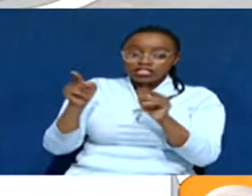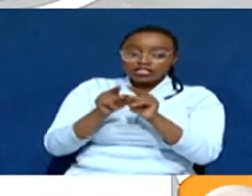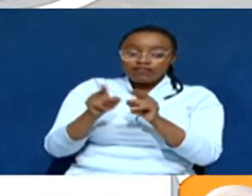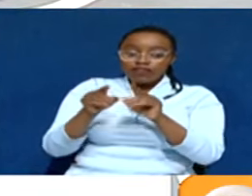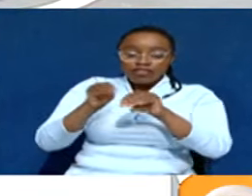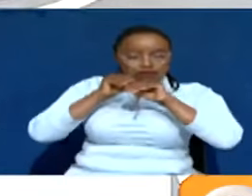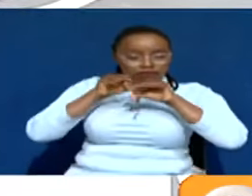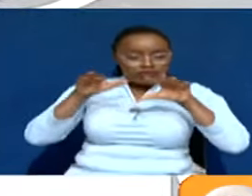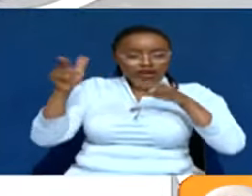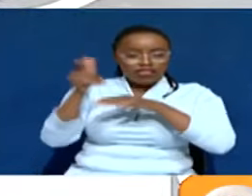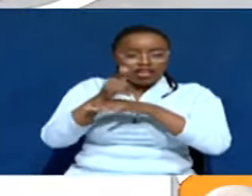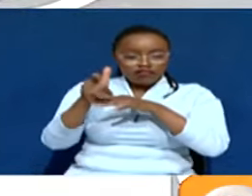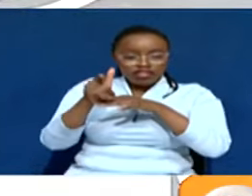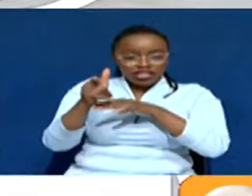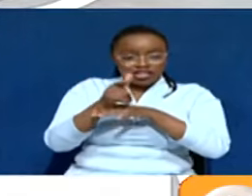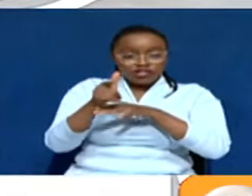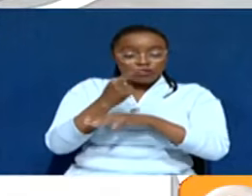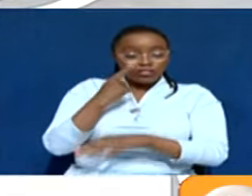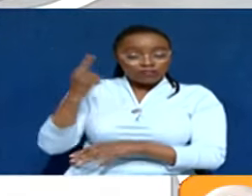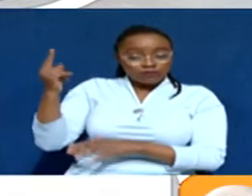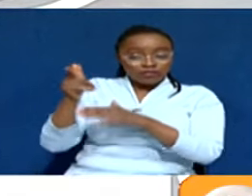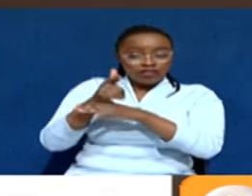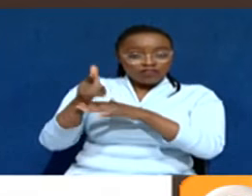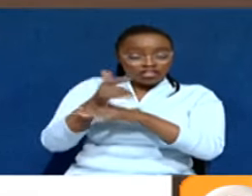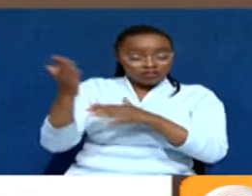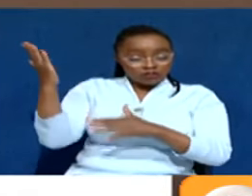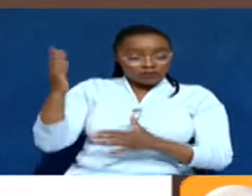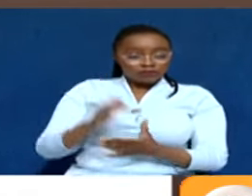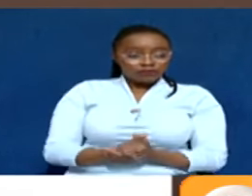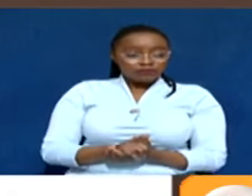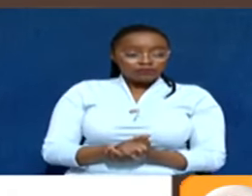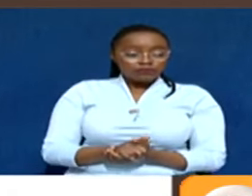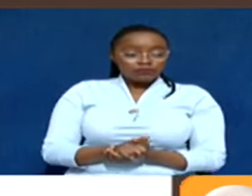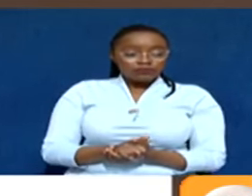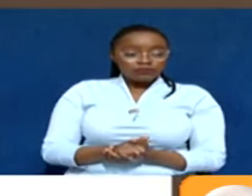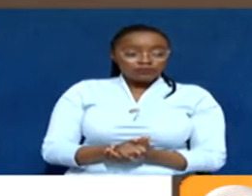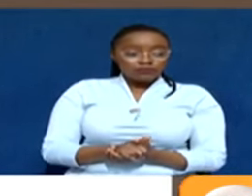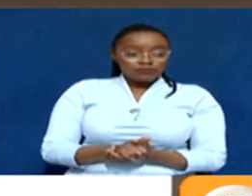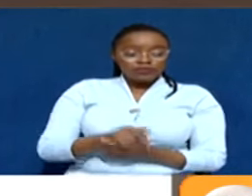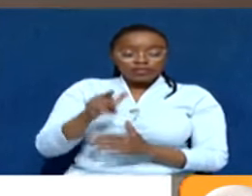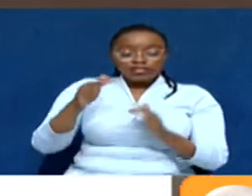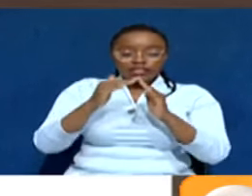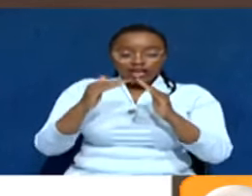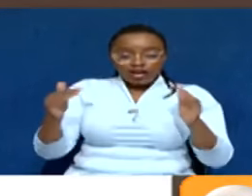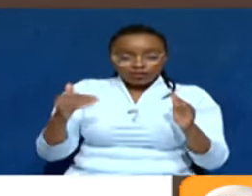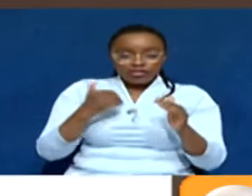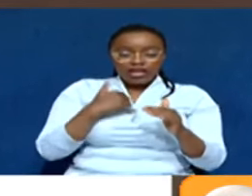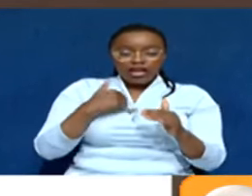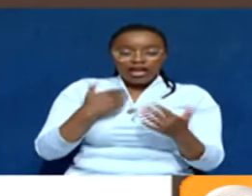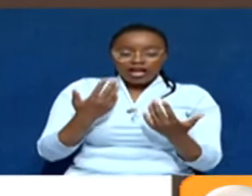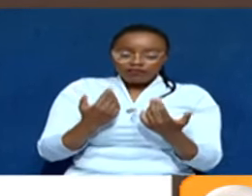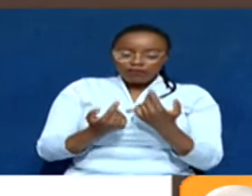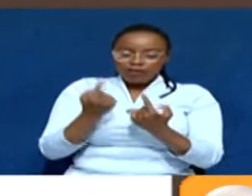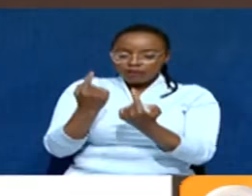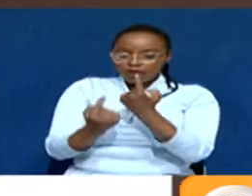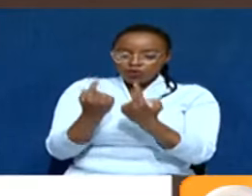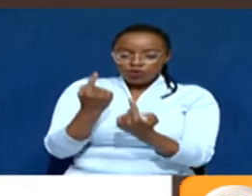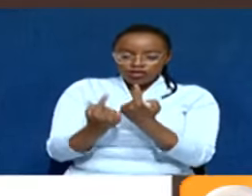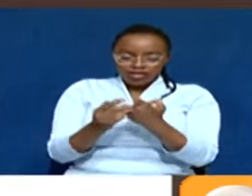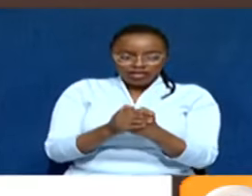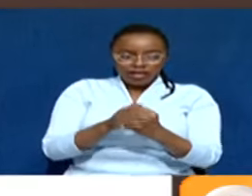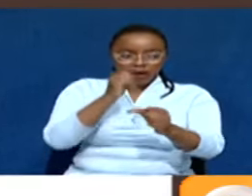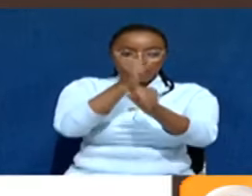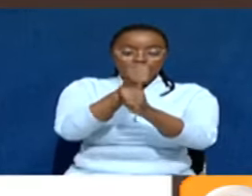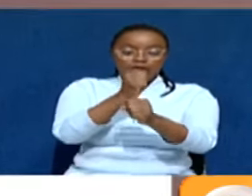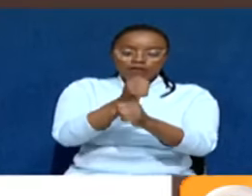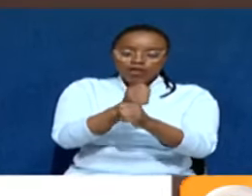went viral, by the way, Faith. Yeah. It went viral. Let's take a look at the video. Outside catering kwa hii nyumba. Mimi pika outside catering.